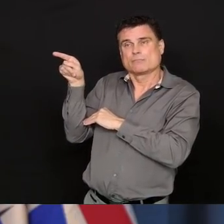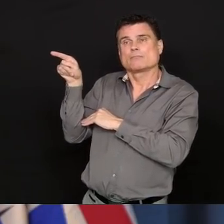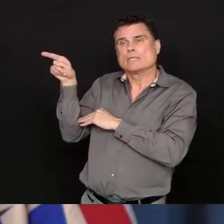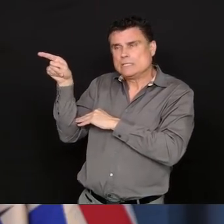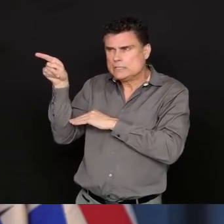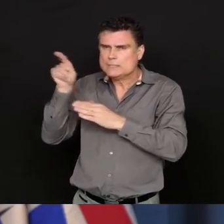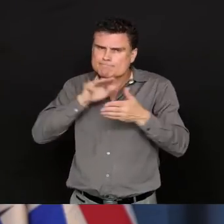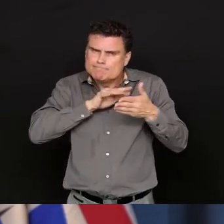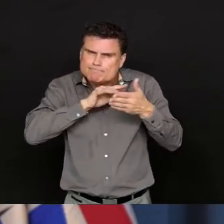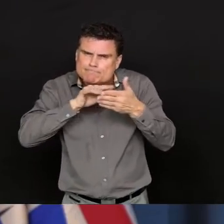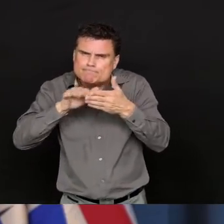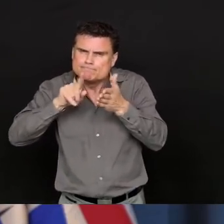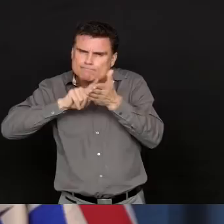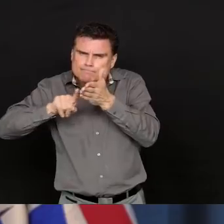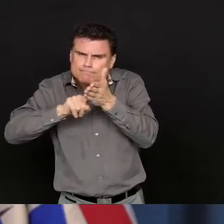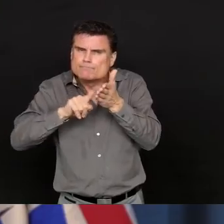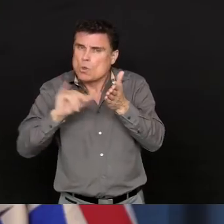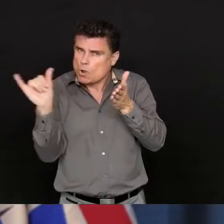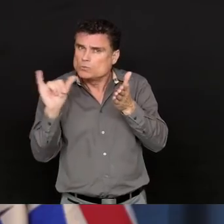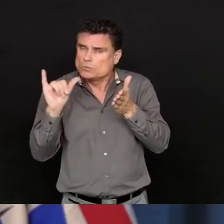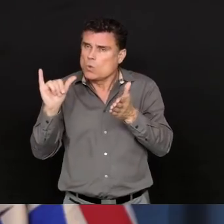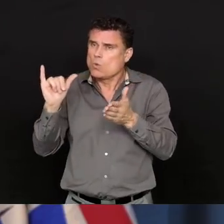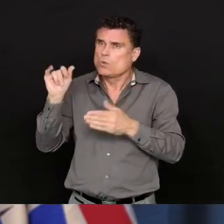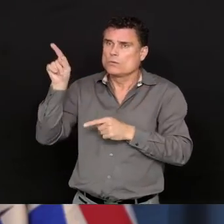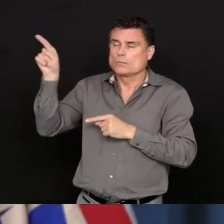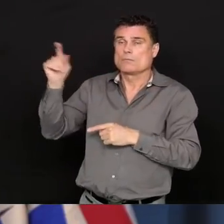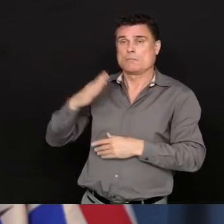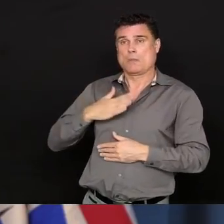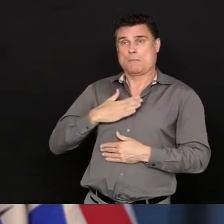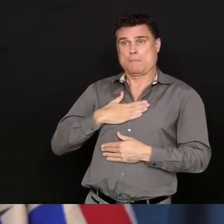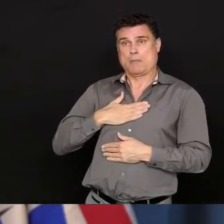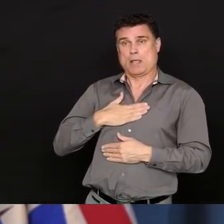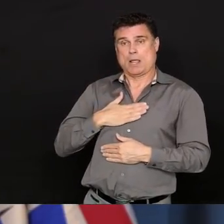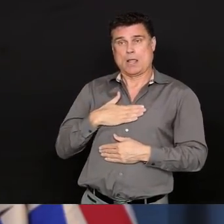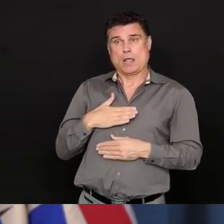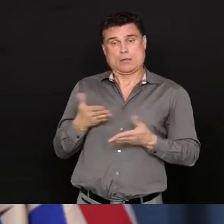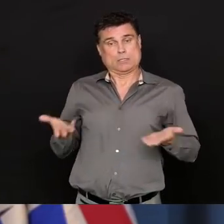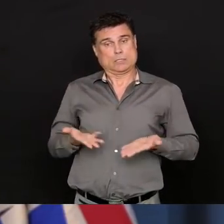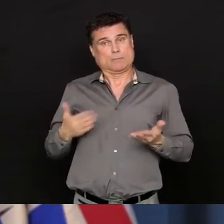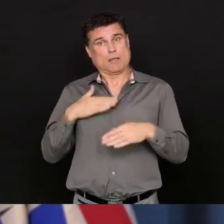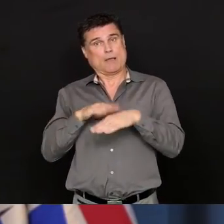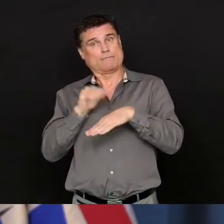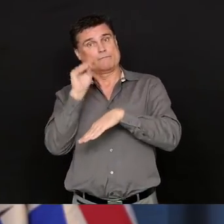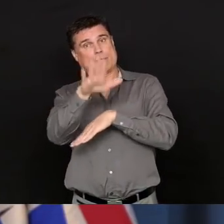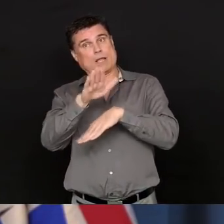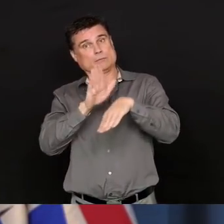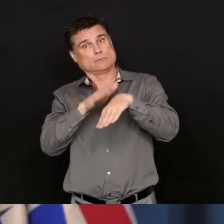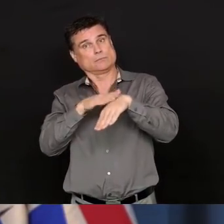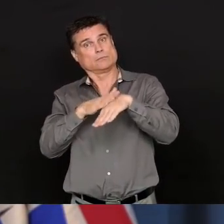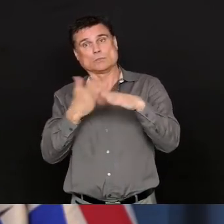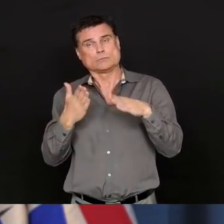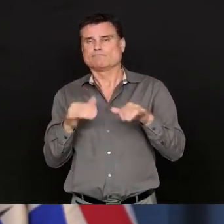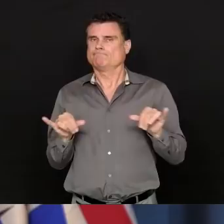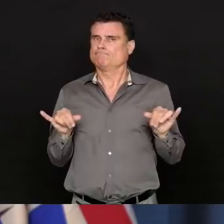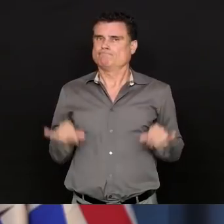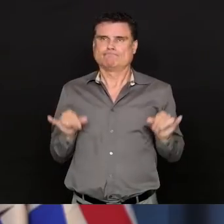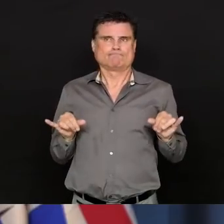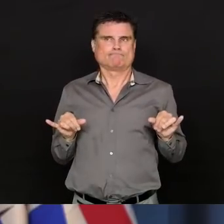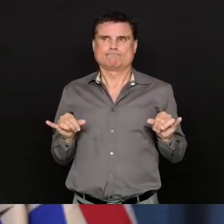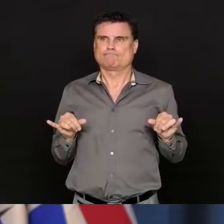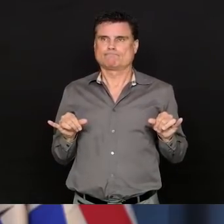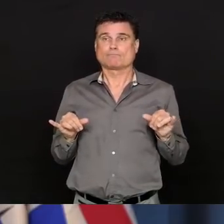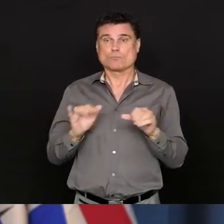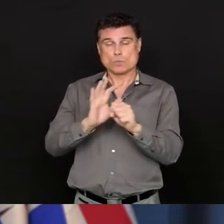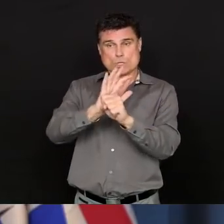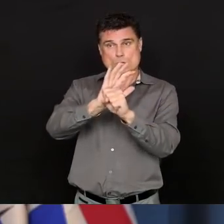my understanding of this has not changed. It is that the vast majority of transmission happens when people are even